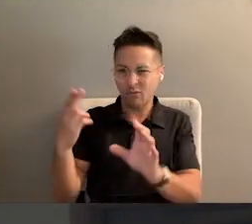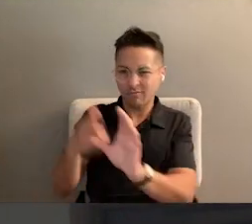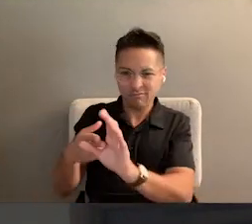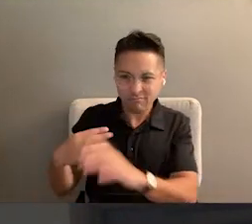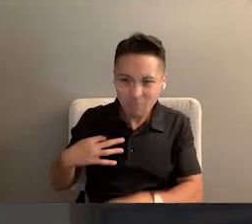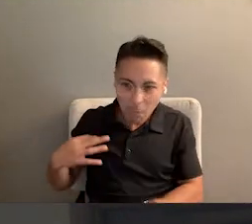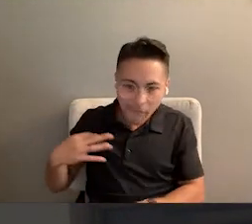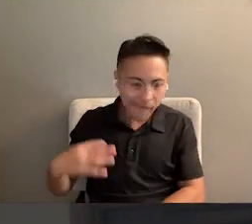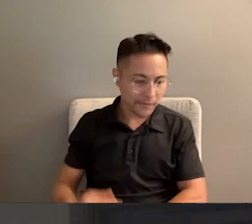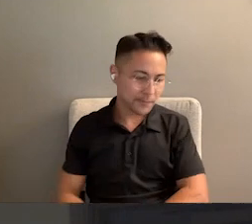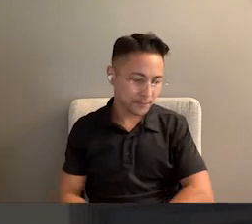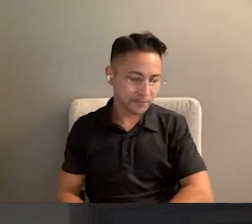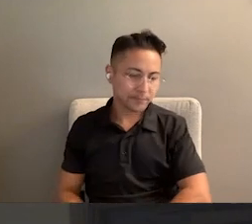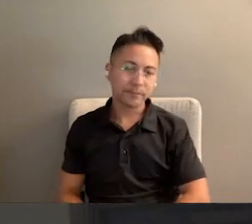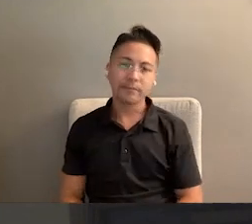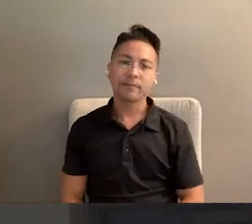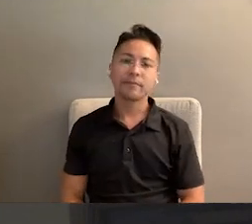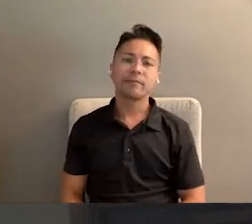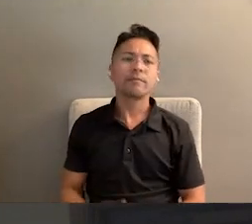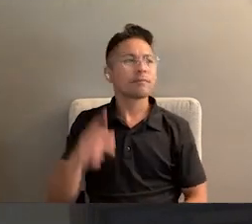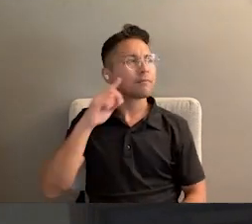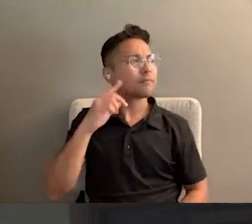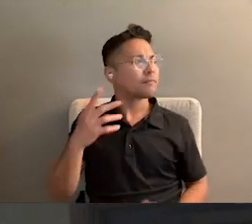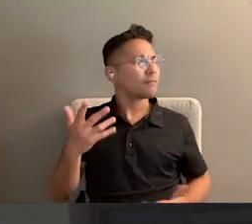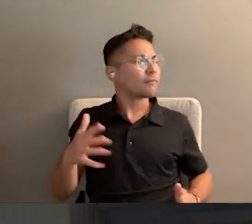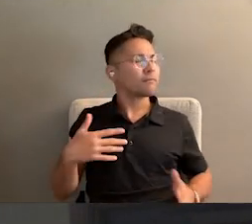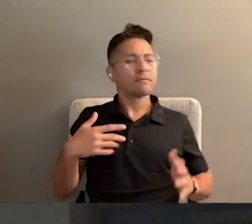a slide in here where I can show you.